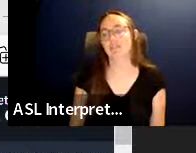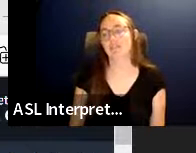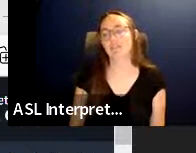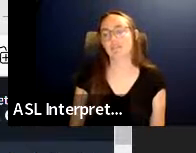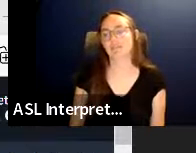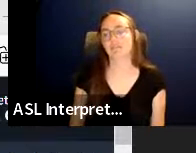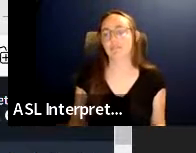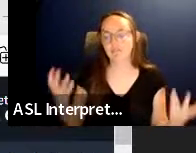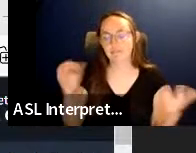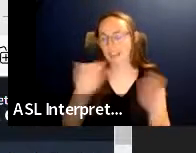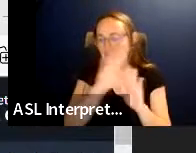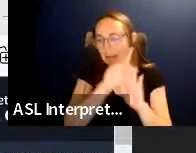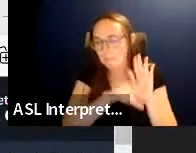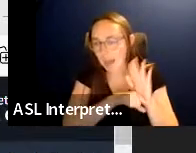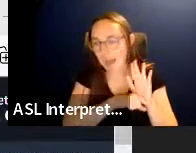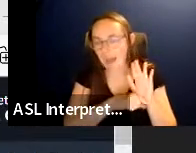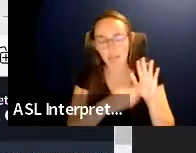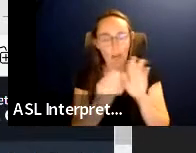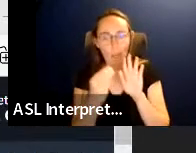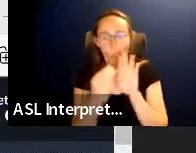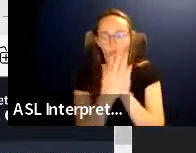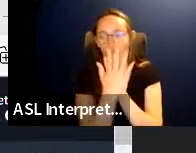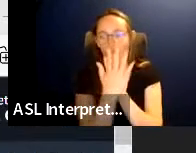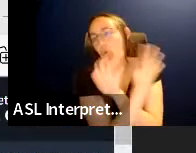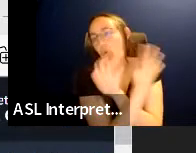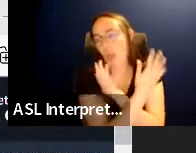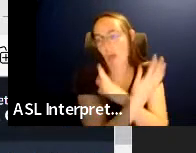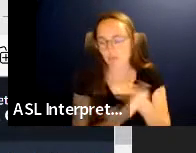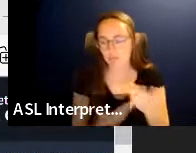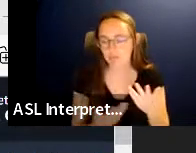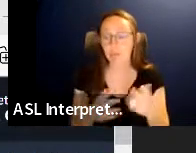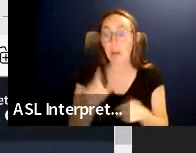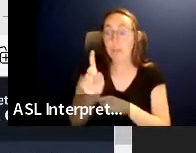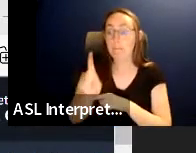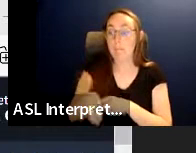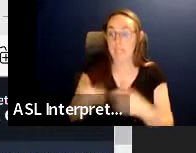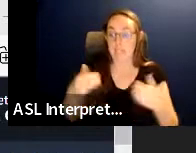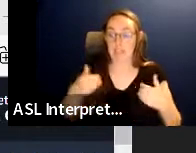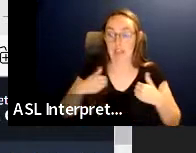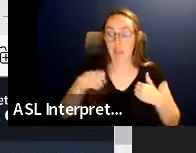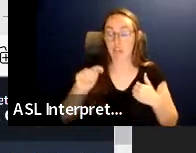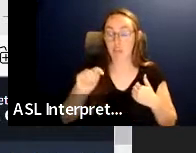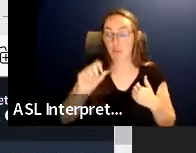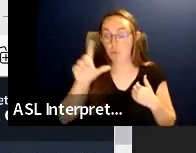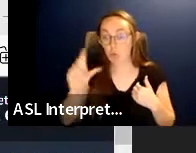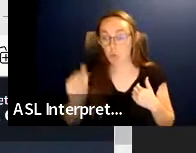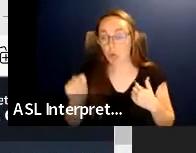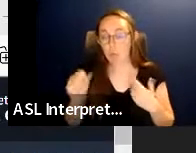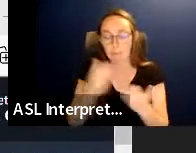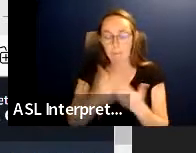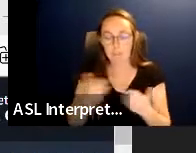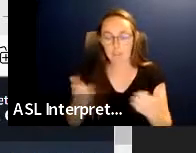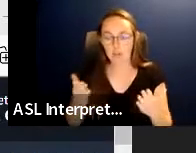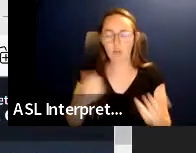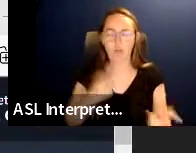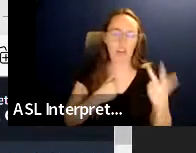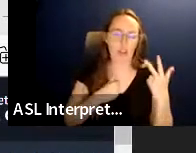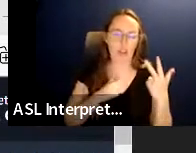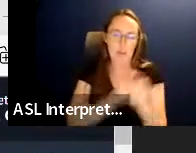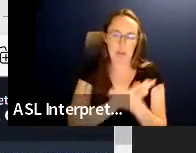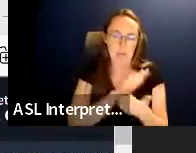that's the thing is that when you use the screen thing, the must have tools and materials. And there was three handouts in your